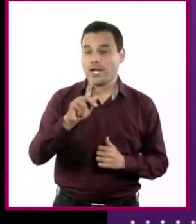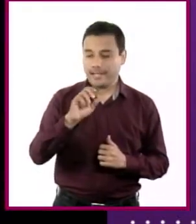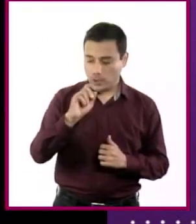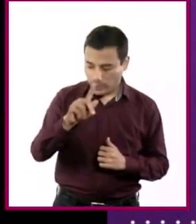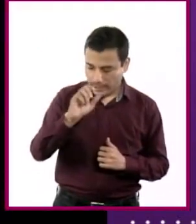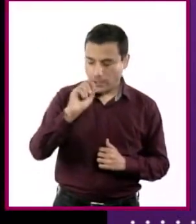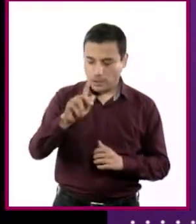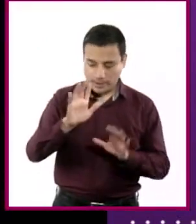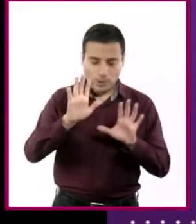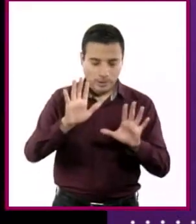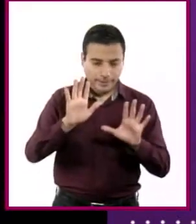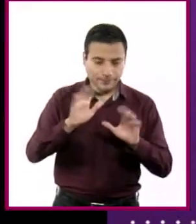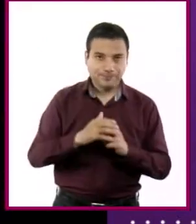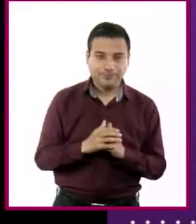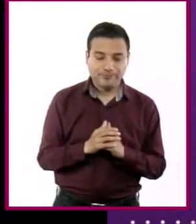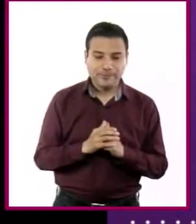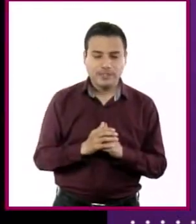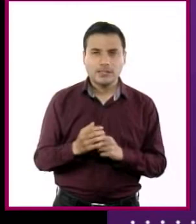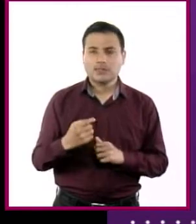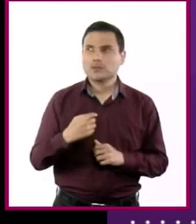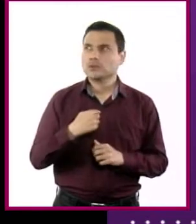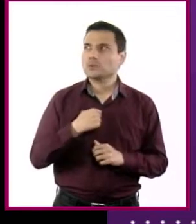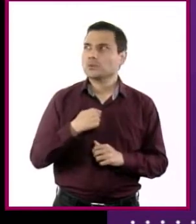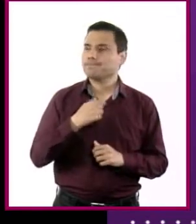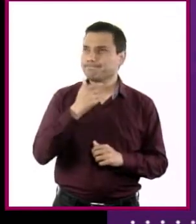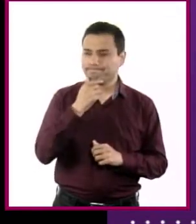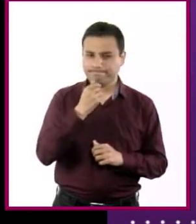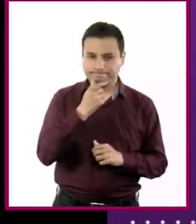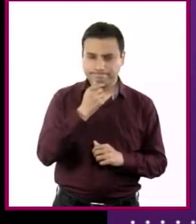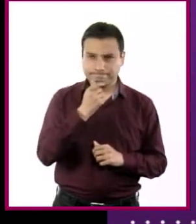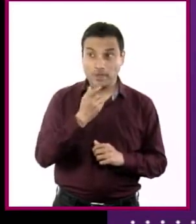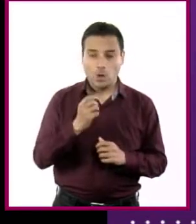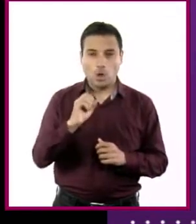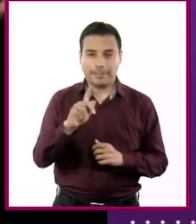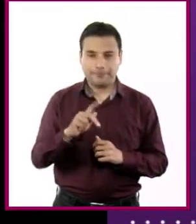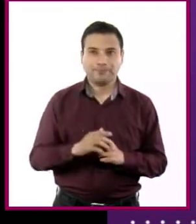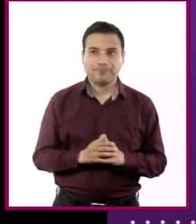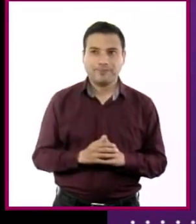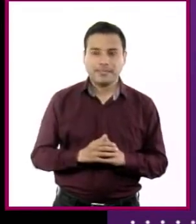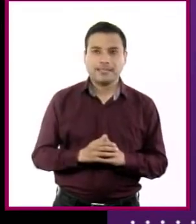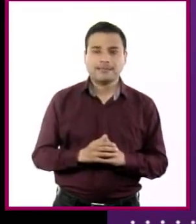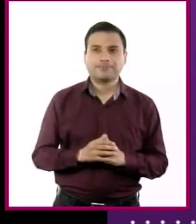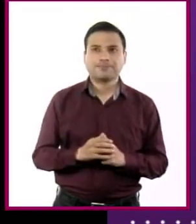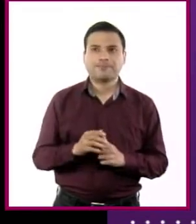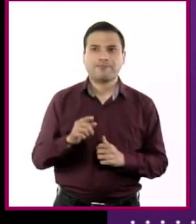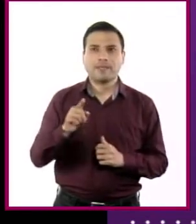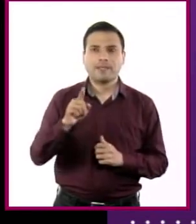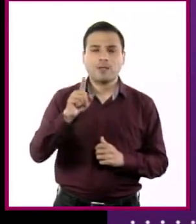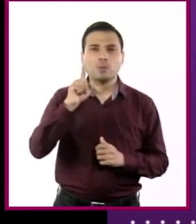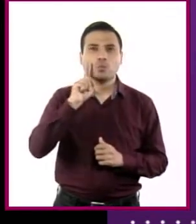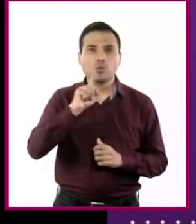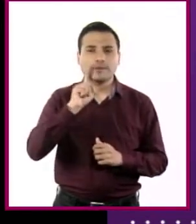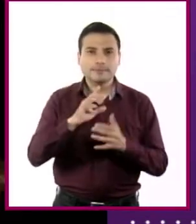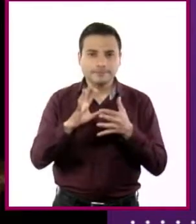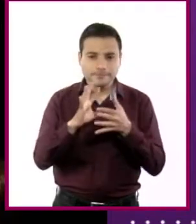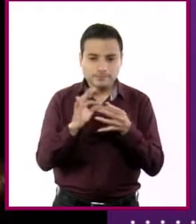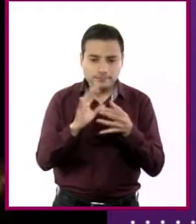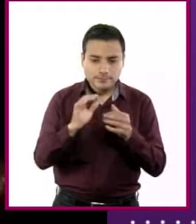Okay. Ivy called. She said Miss Gossip has everything ready for tomorrow's